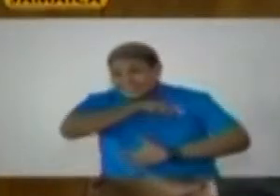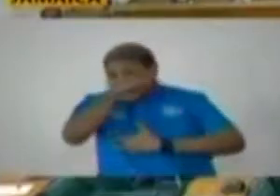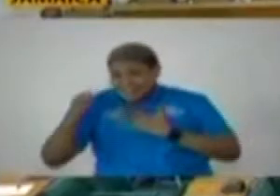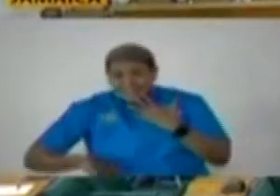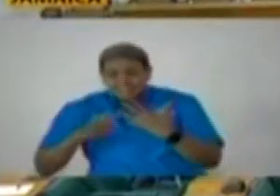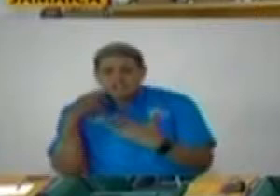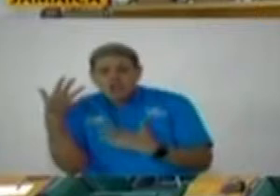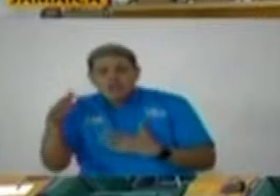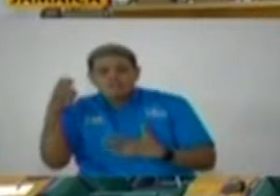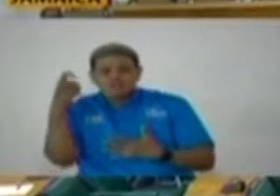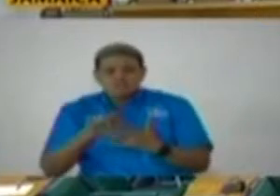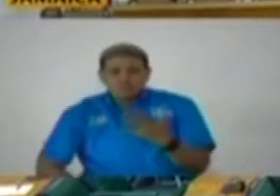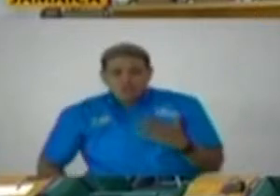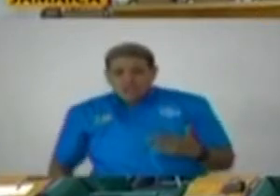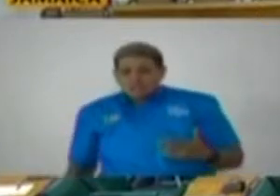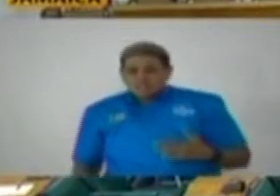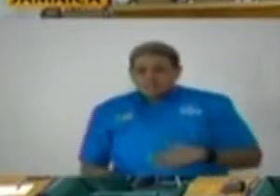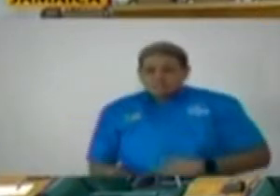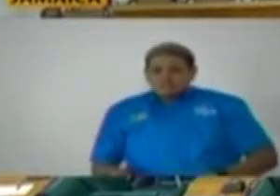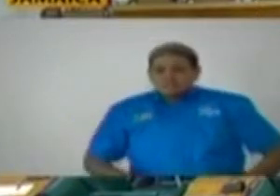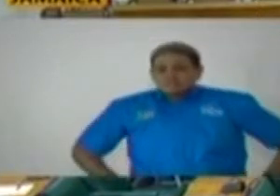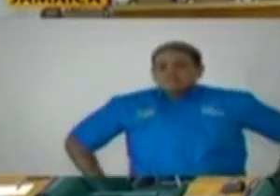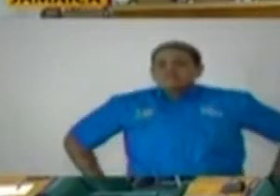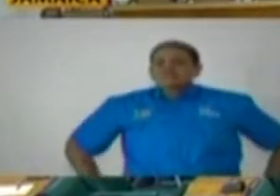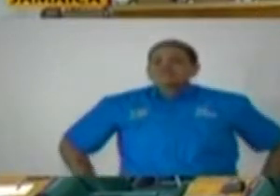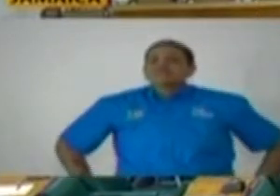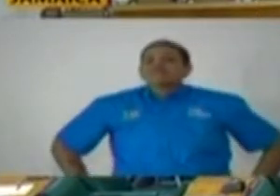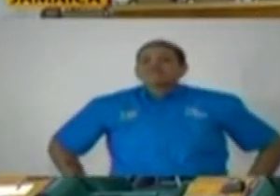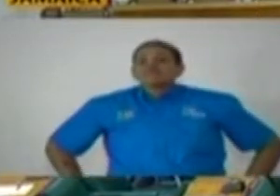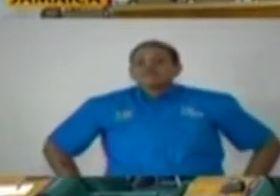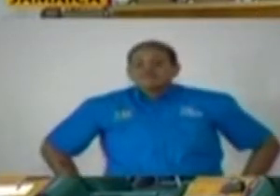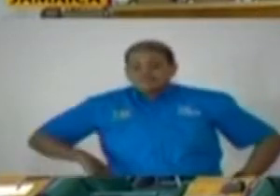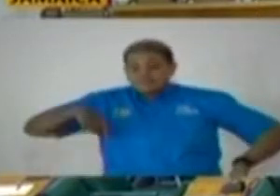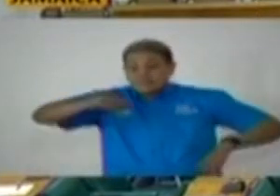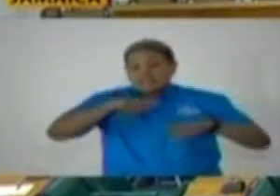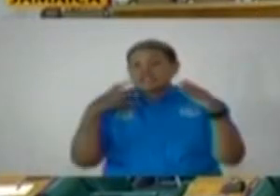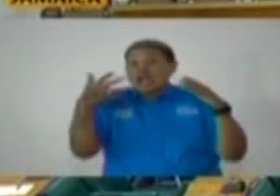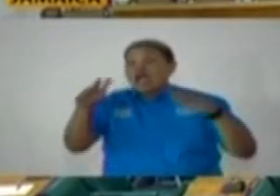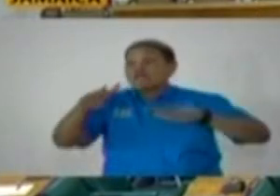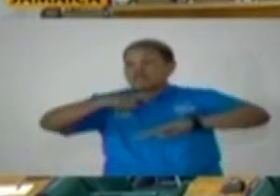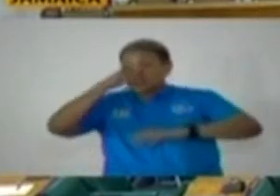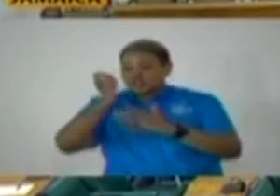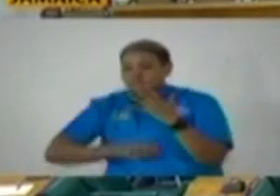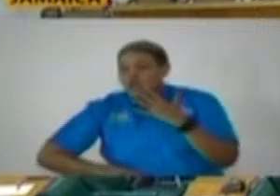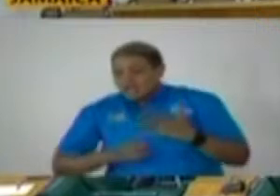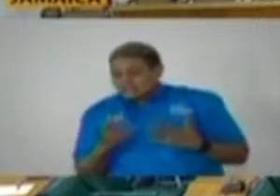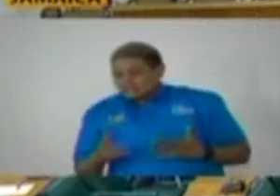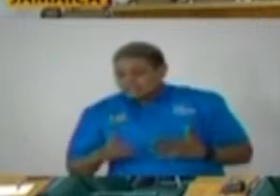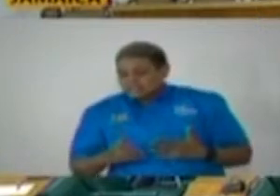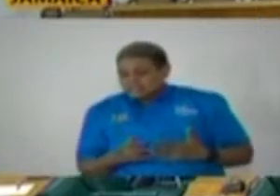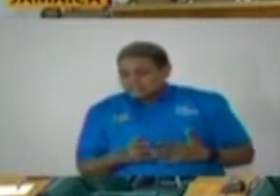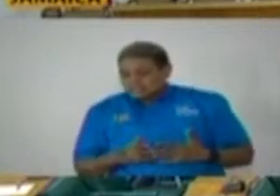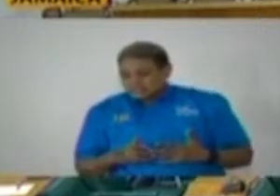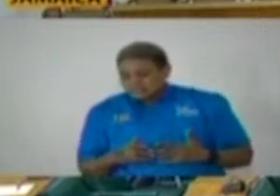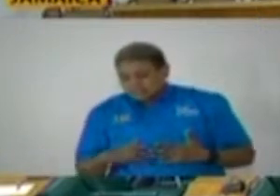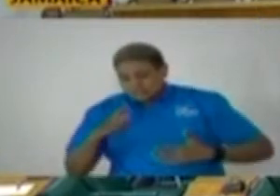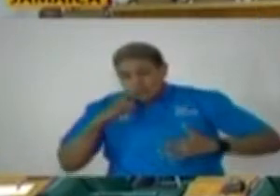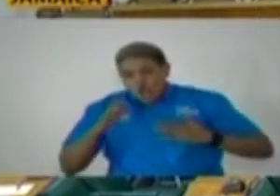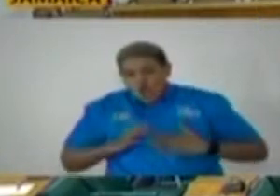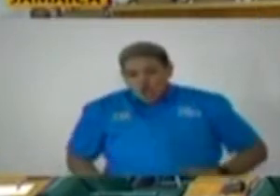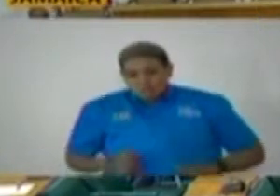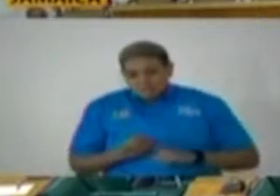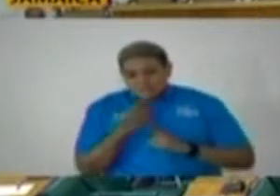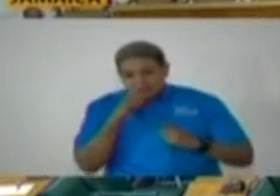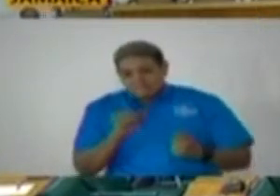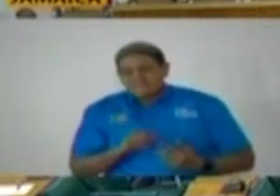average prices. These are the average prices that consumers are